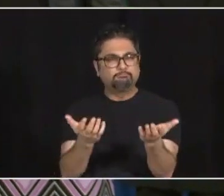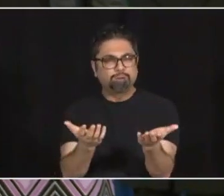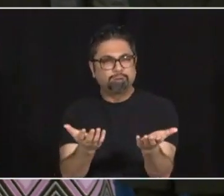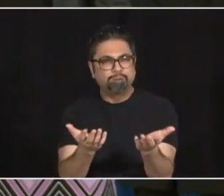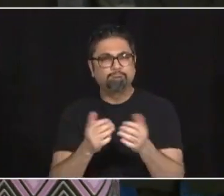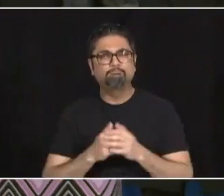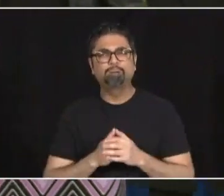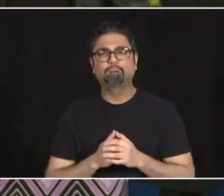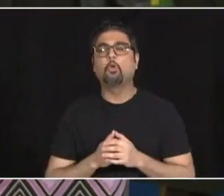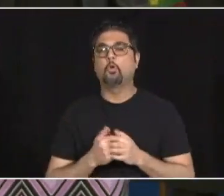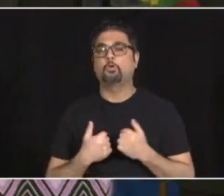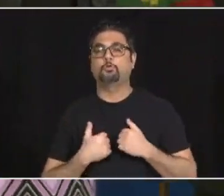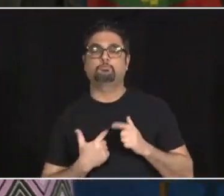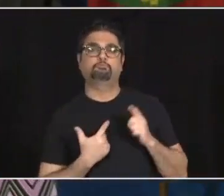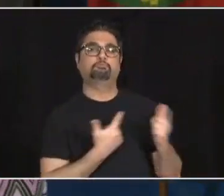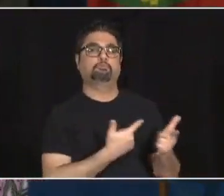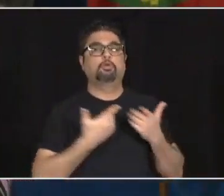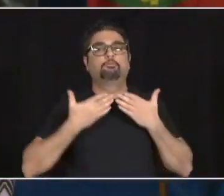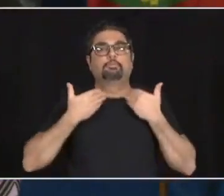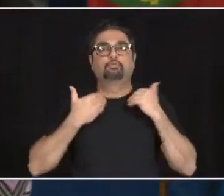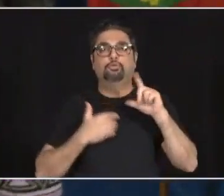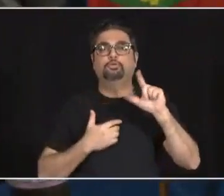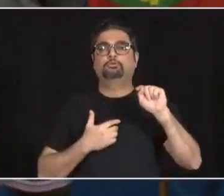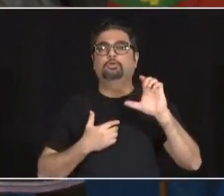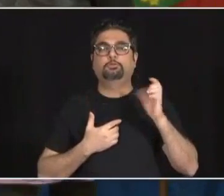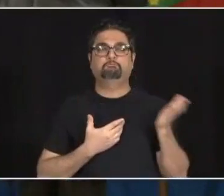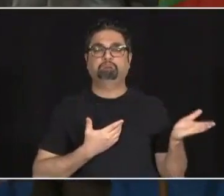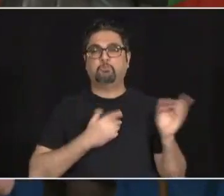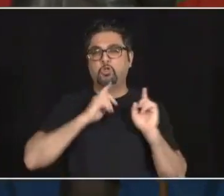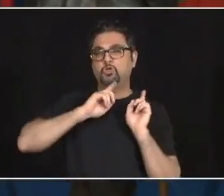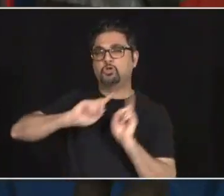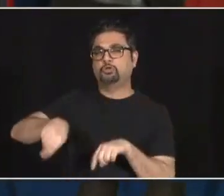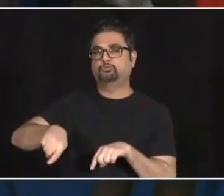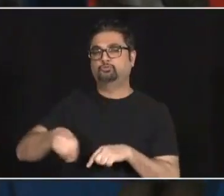over to the Minister of Long-Term Care. Thank you.